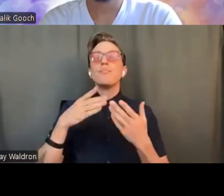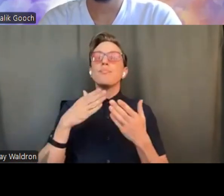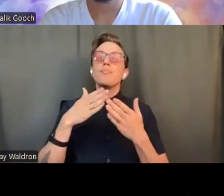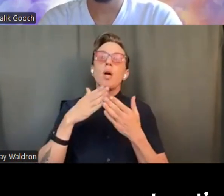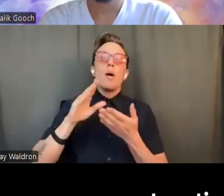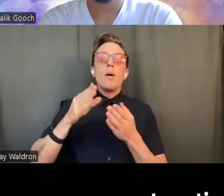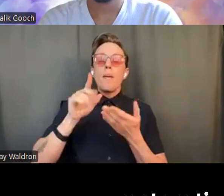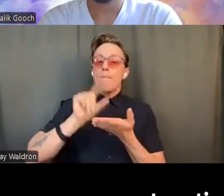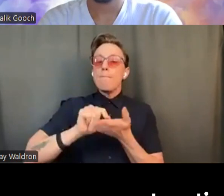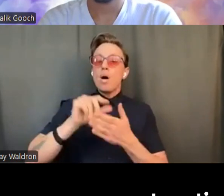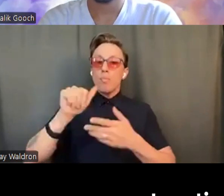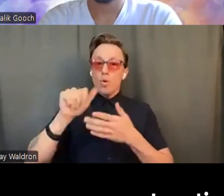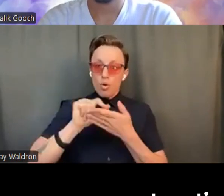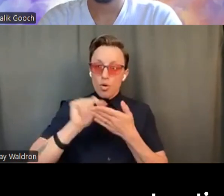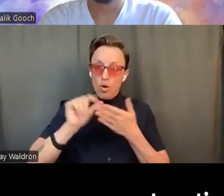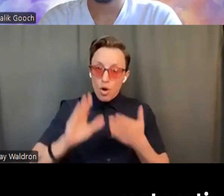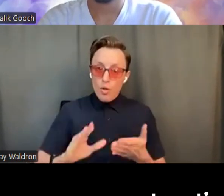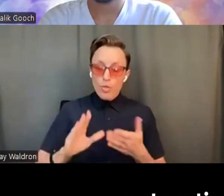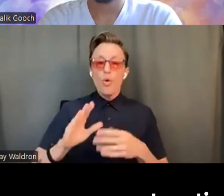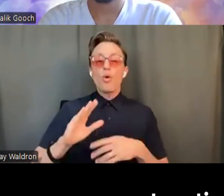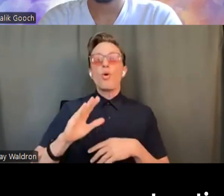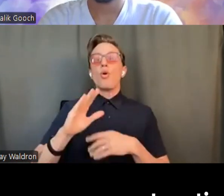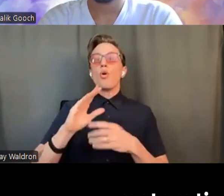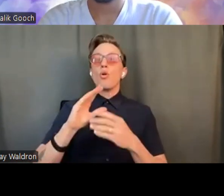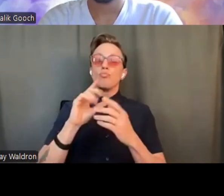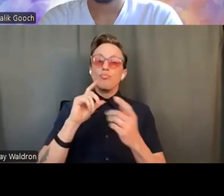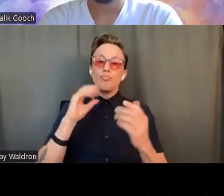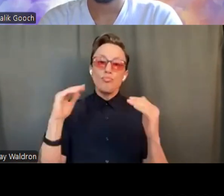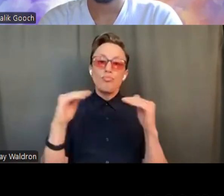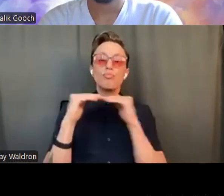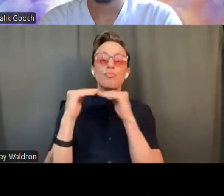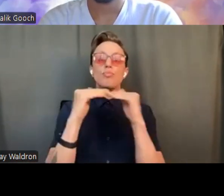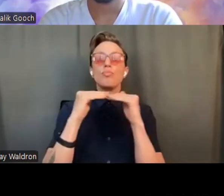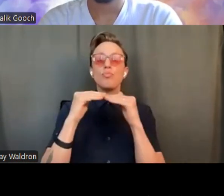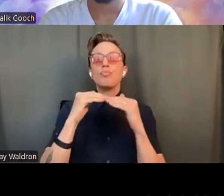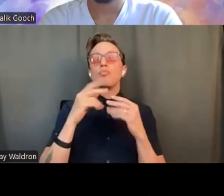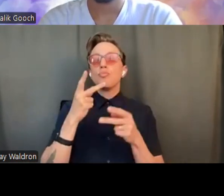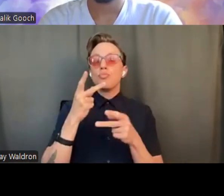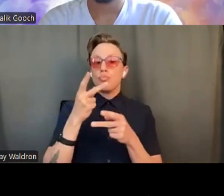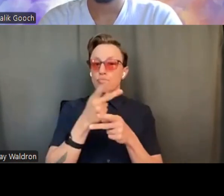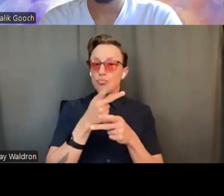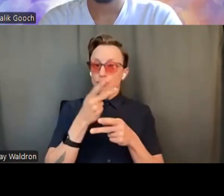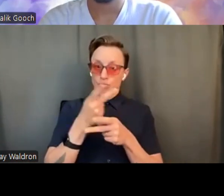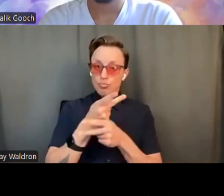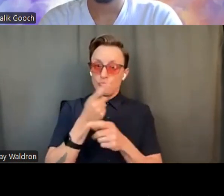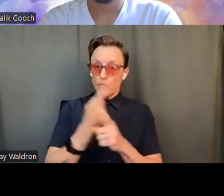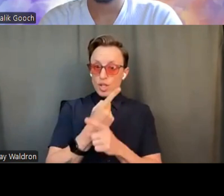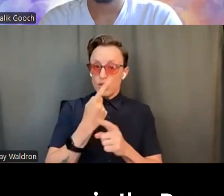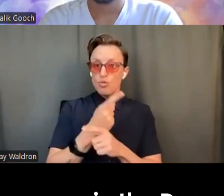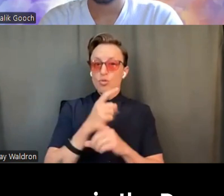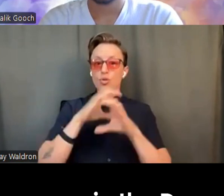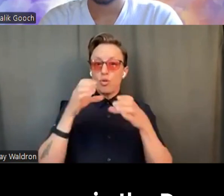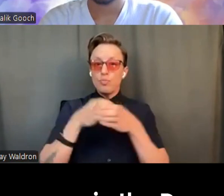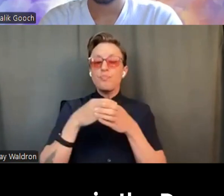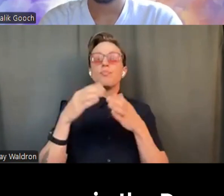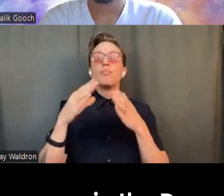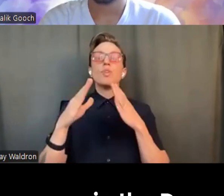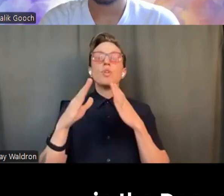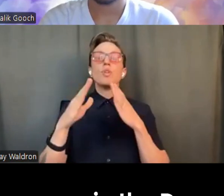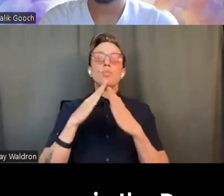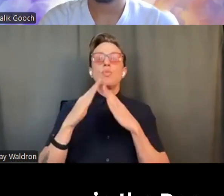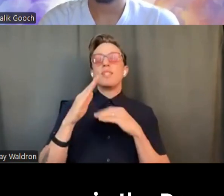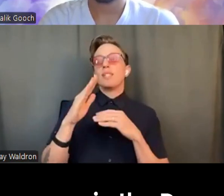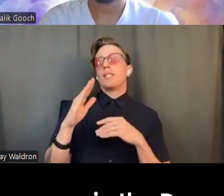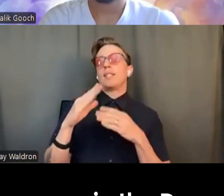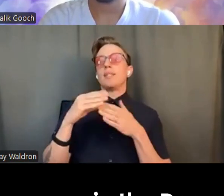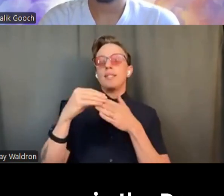author, a restorative justice practitioner, and a community member located in the Denver metro